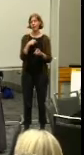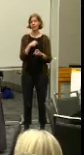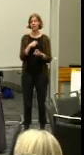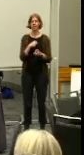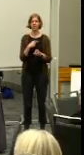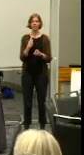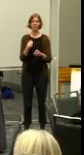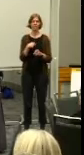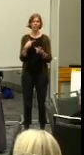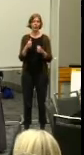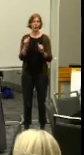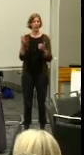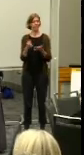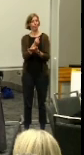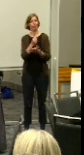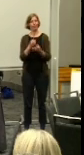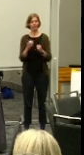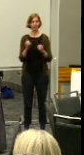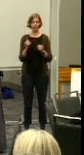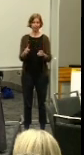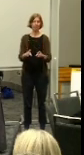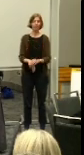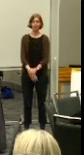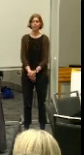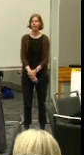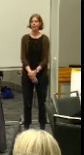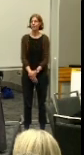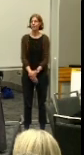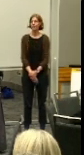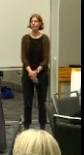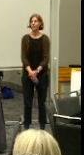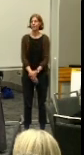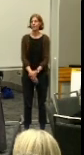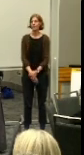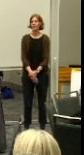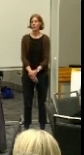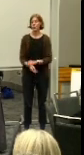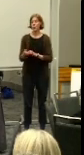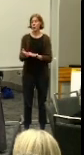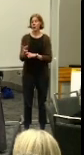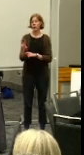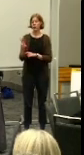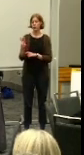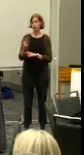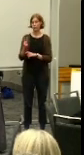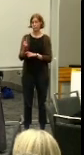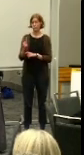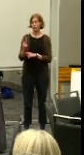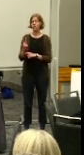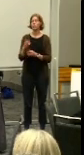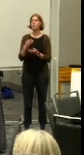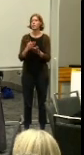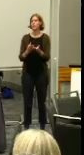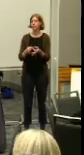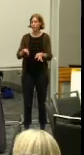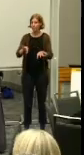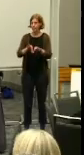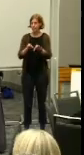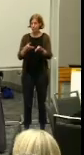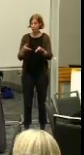comes. Along the corridor, there's been some key factors. The